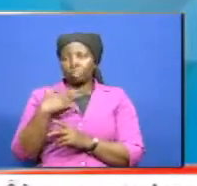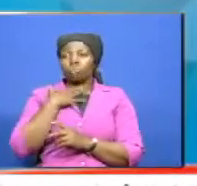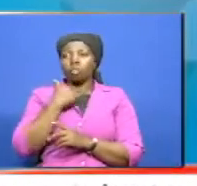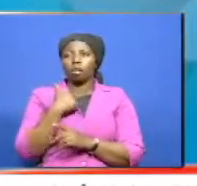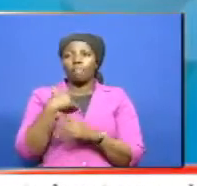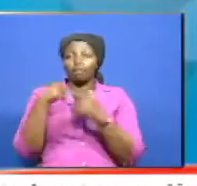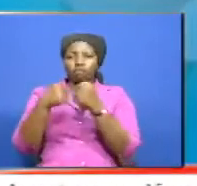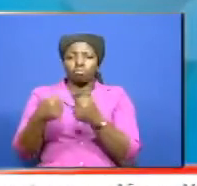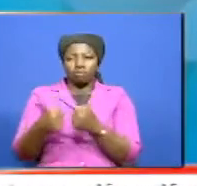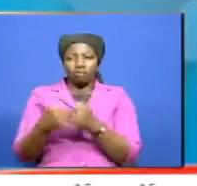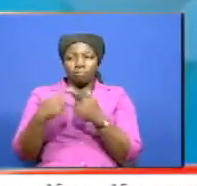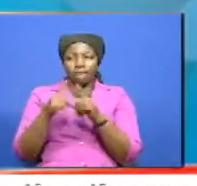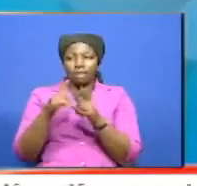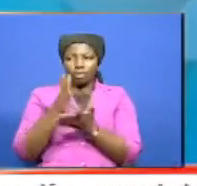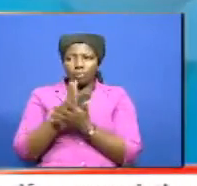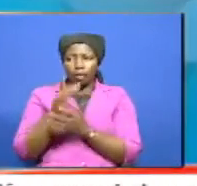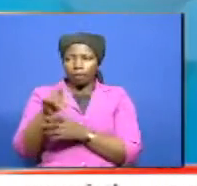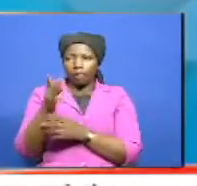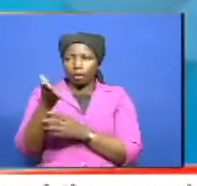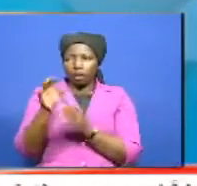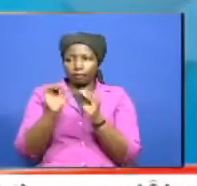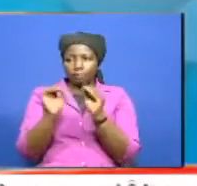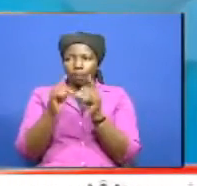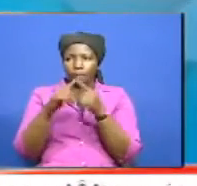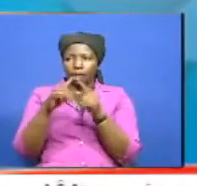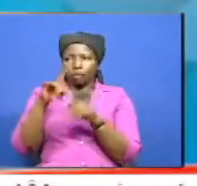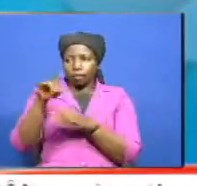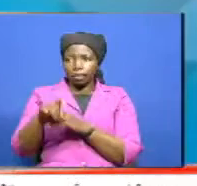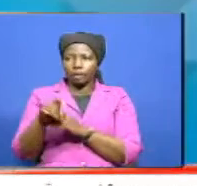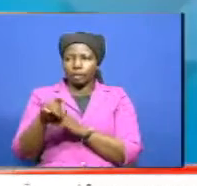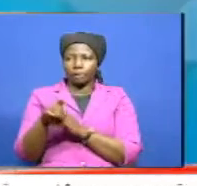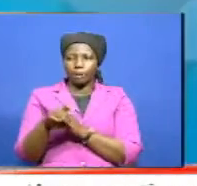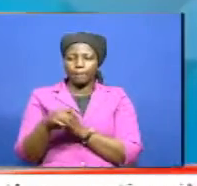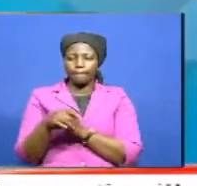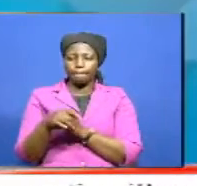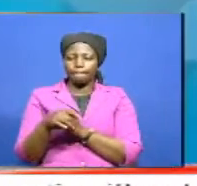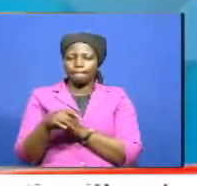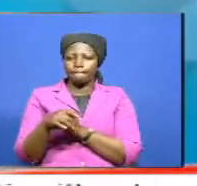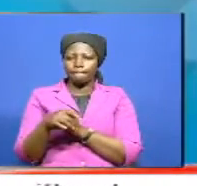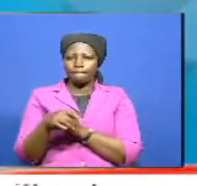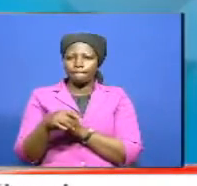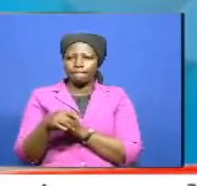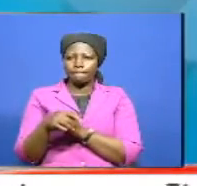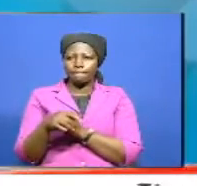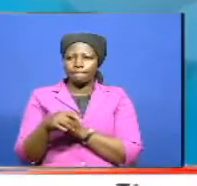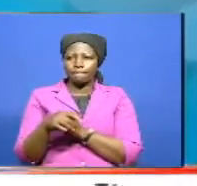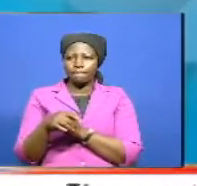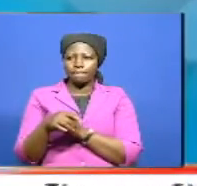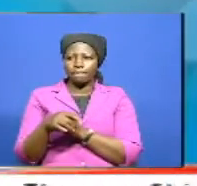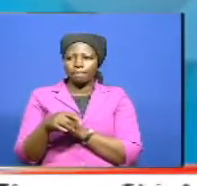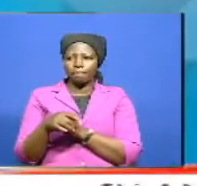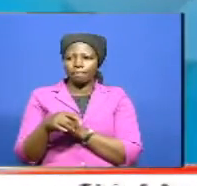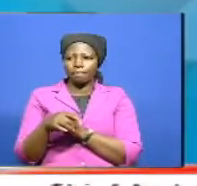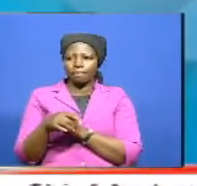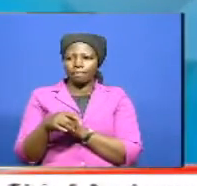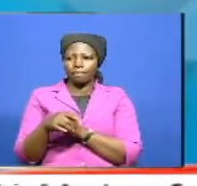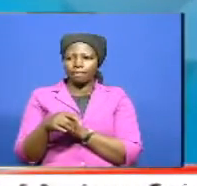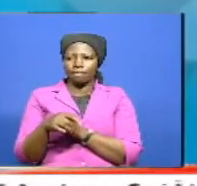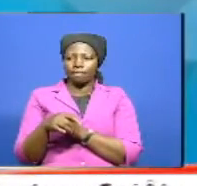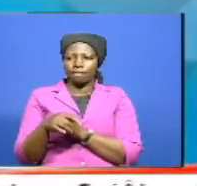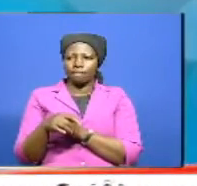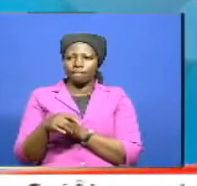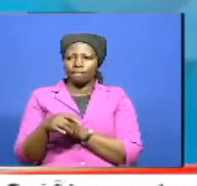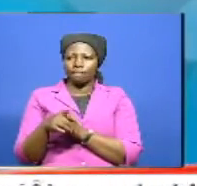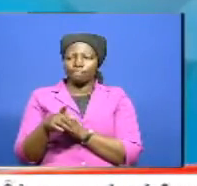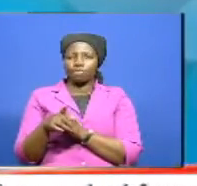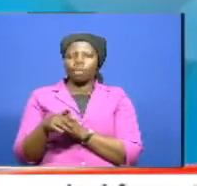it's unfortunate they're not there, I mean, you've got to, player welfare obviously still comes at the forefront. You know, you've got to put not the player, as we always